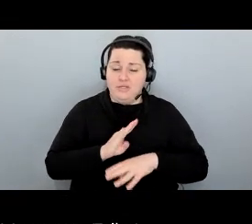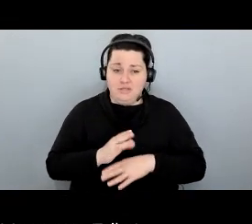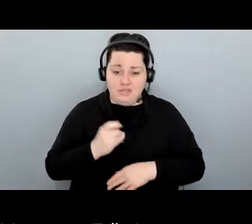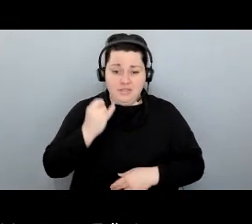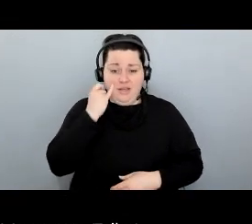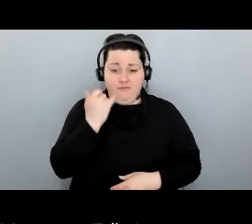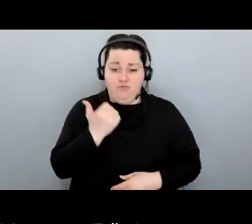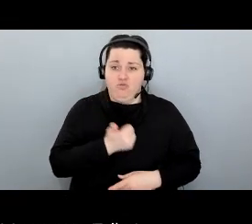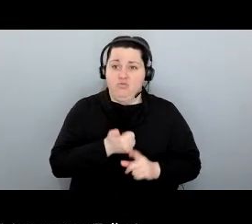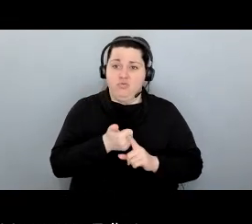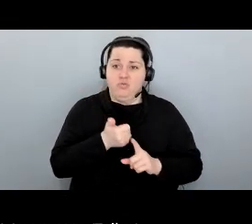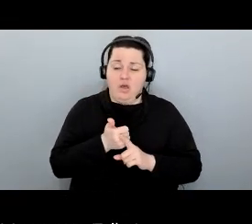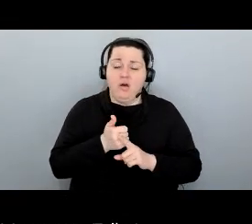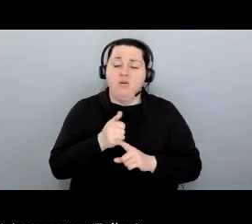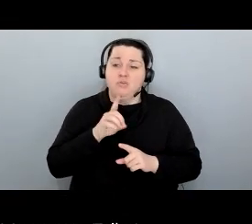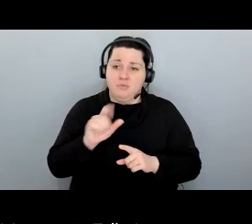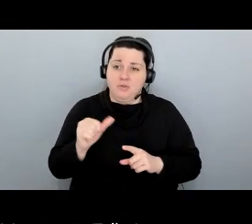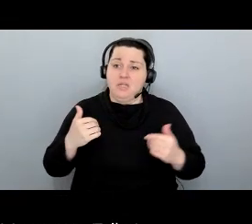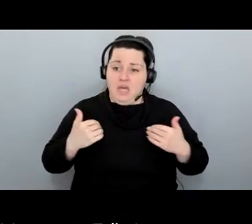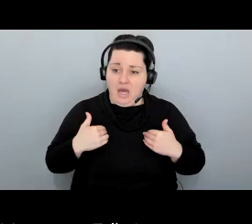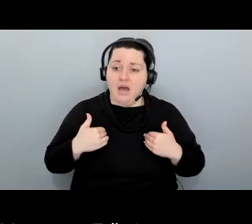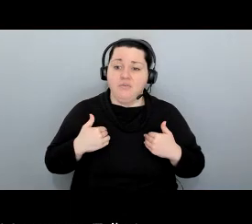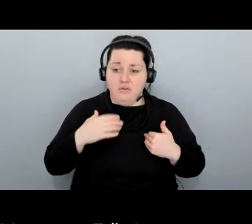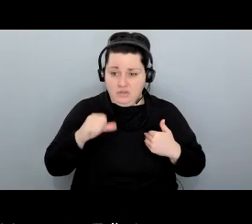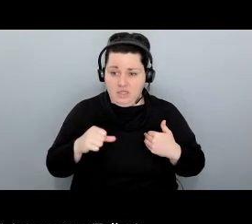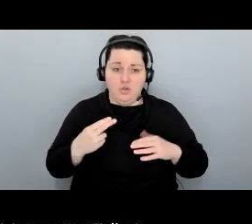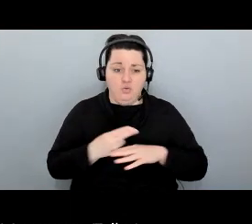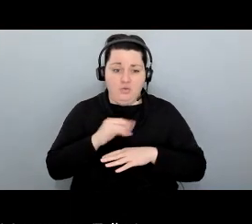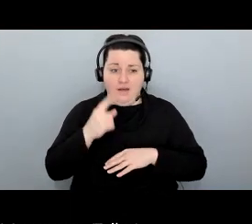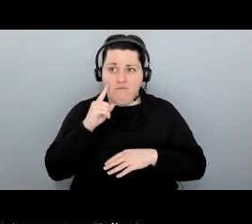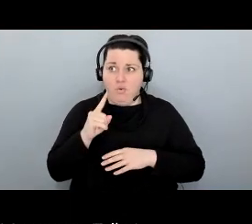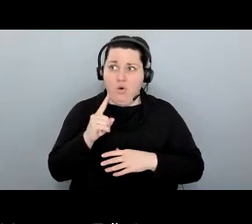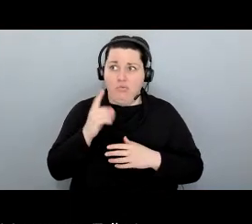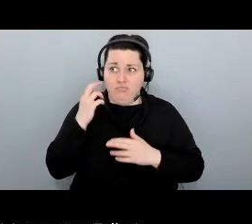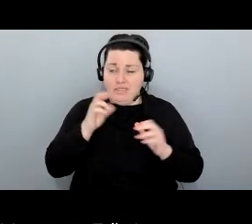utilize as a means to get yourself reasonable accommodations.